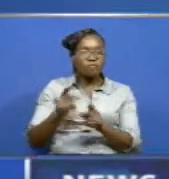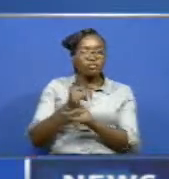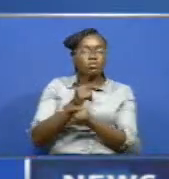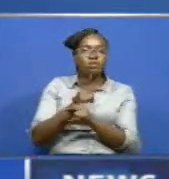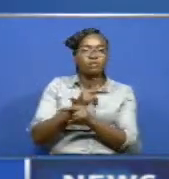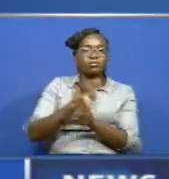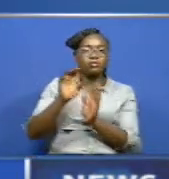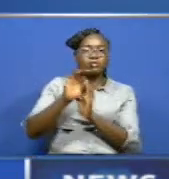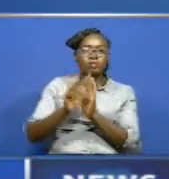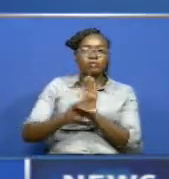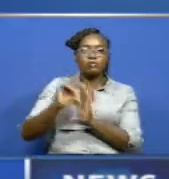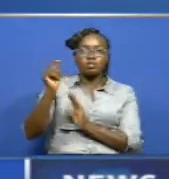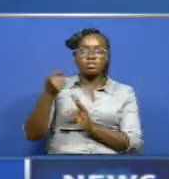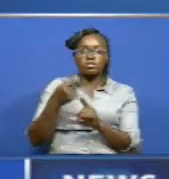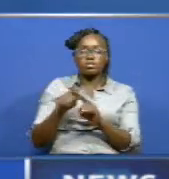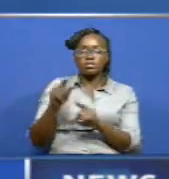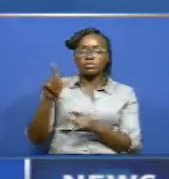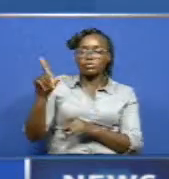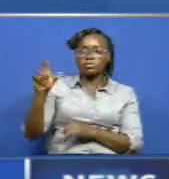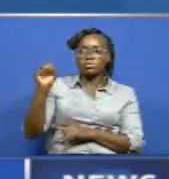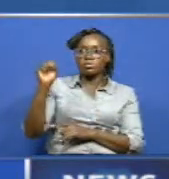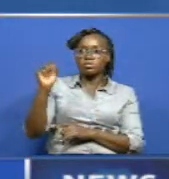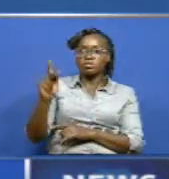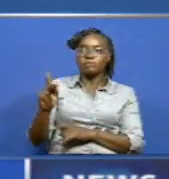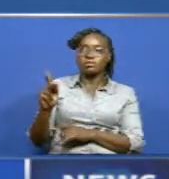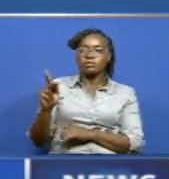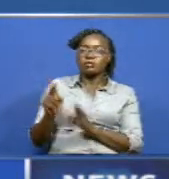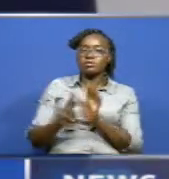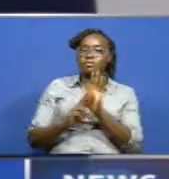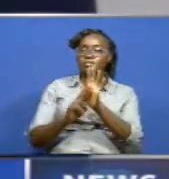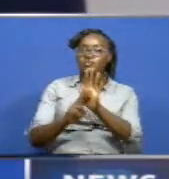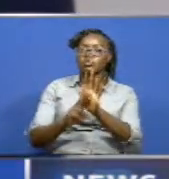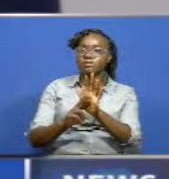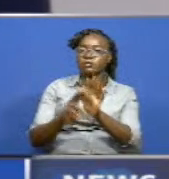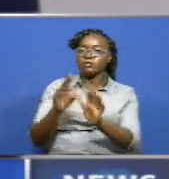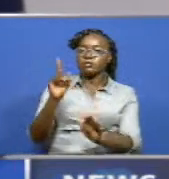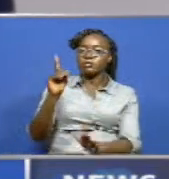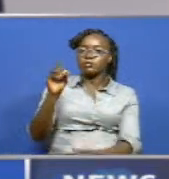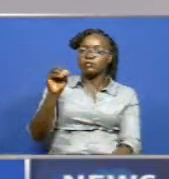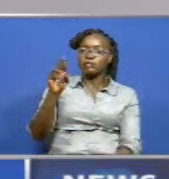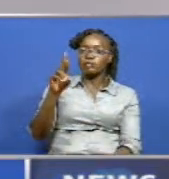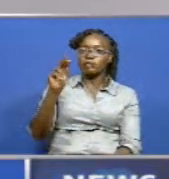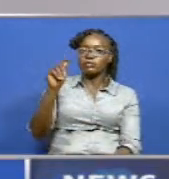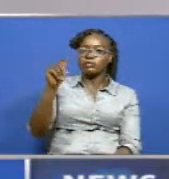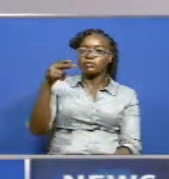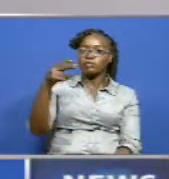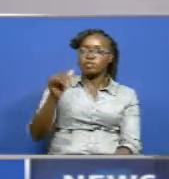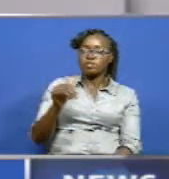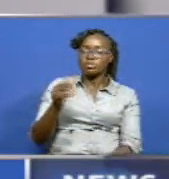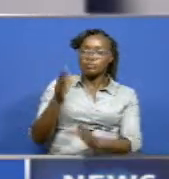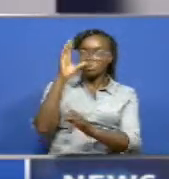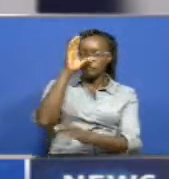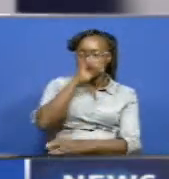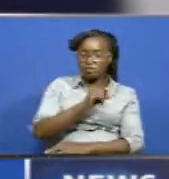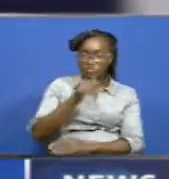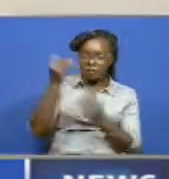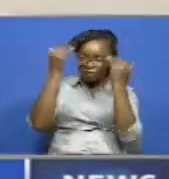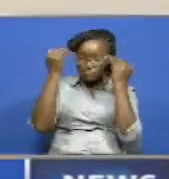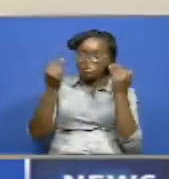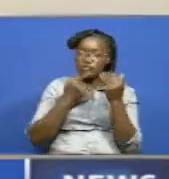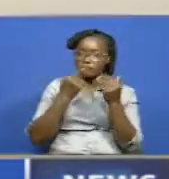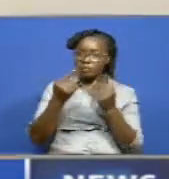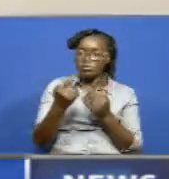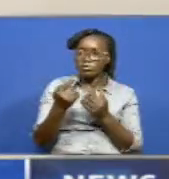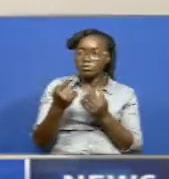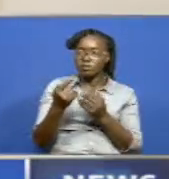Kenya. However, the Law Society of Kenya representative Dorothy Jemator was absent following court orders by Justice Anthony